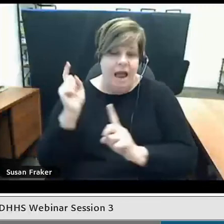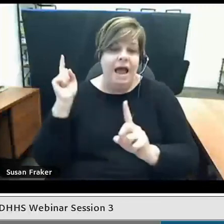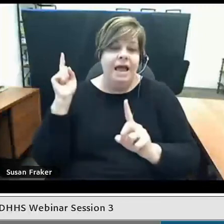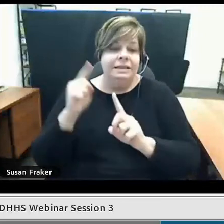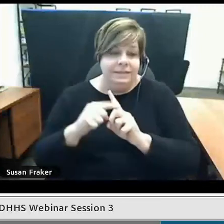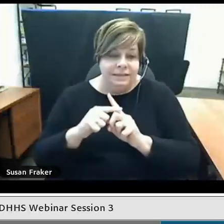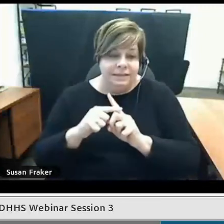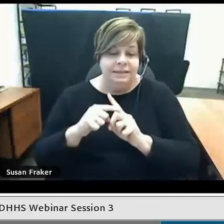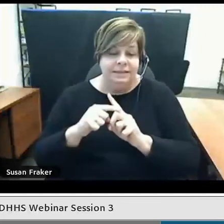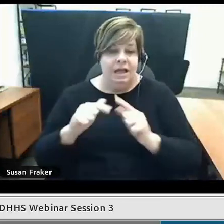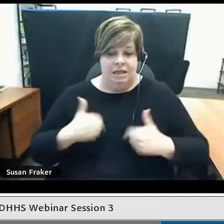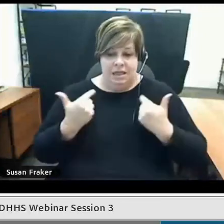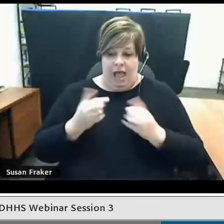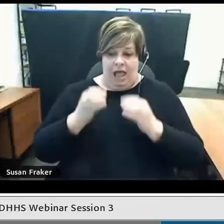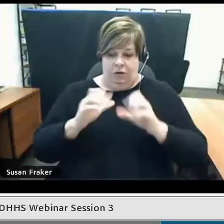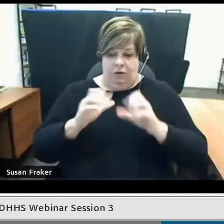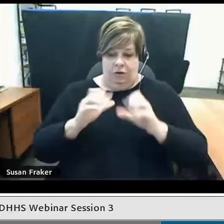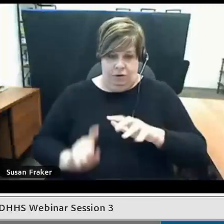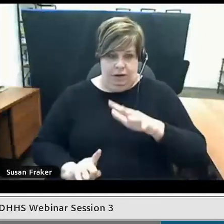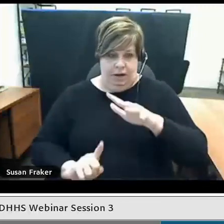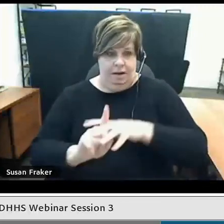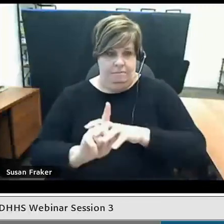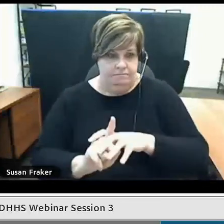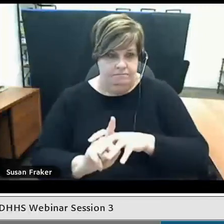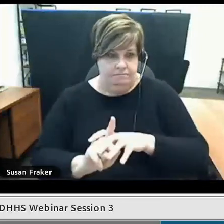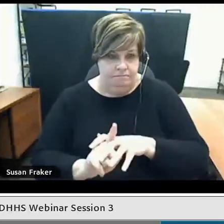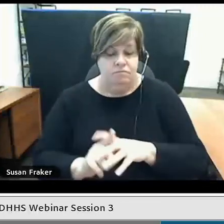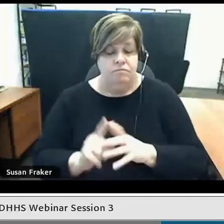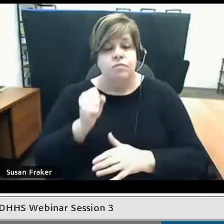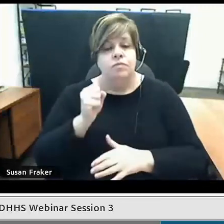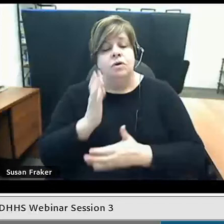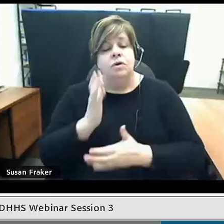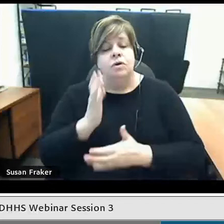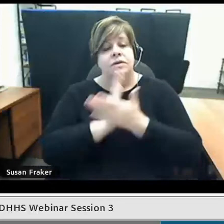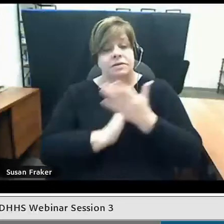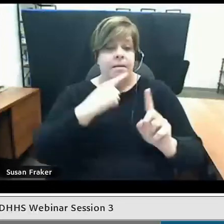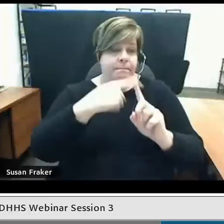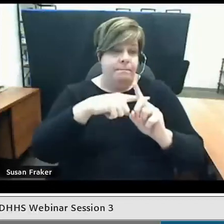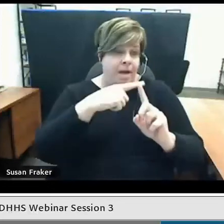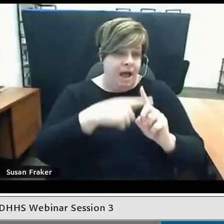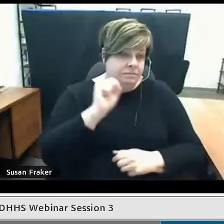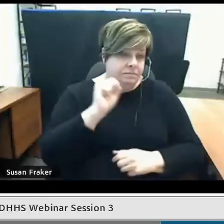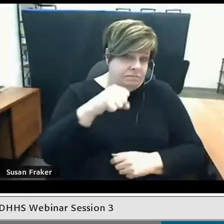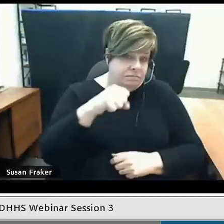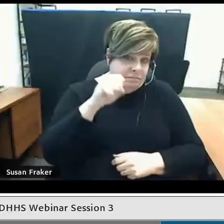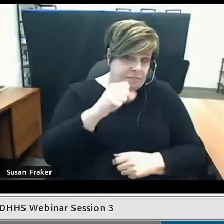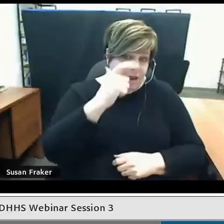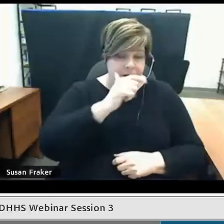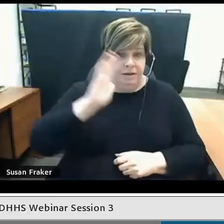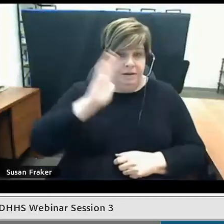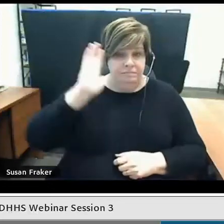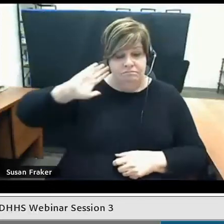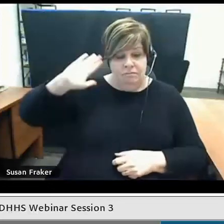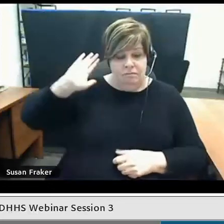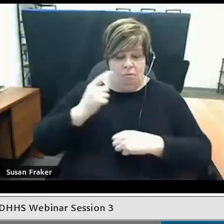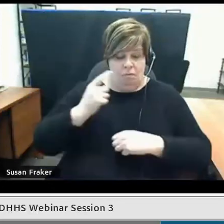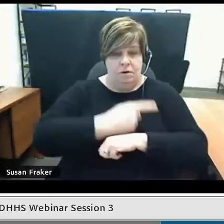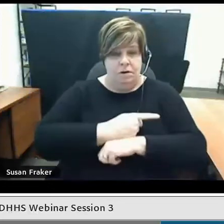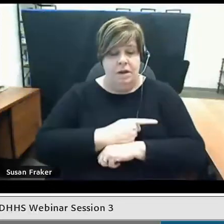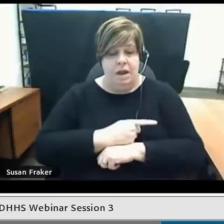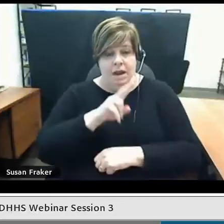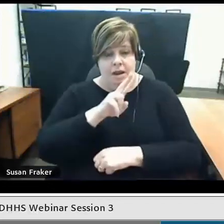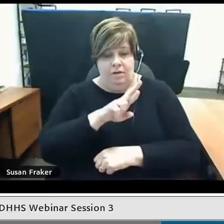live interpreter to be present. So there's definitely some positives, because in the days prior to video remote